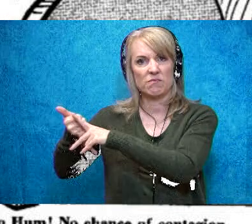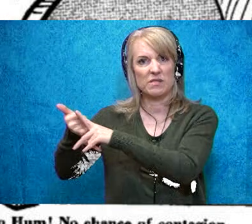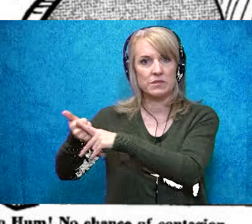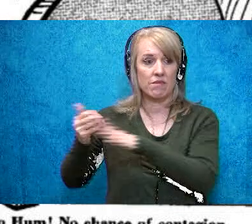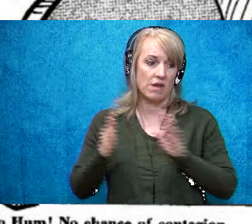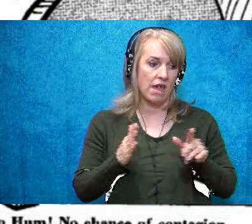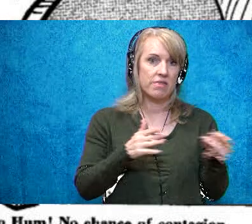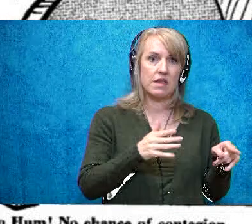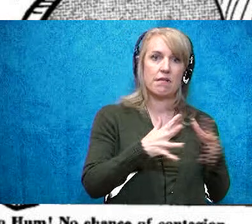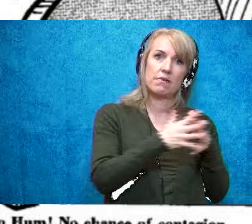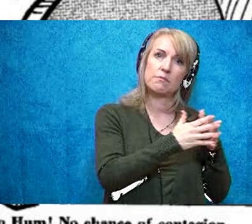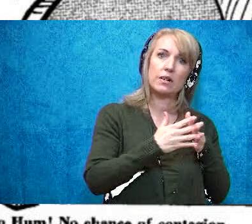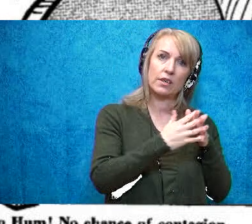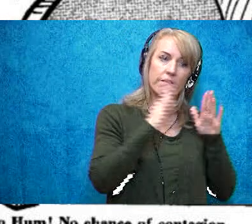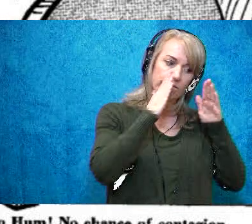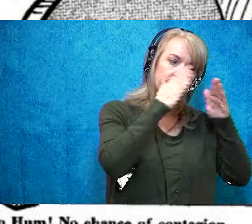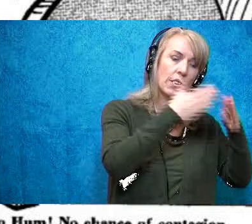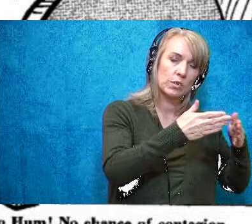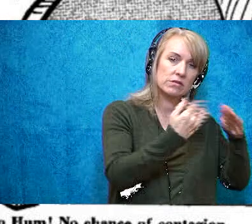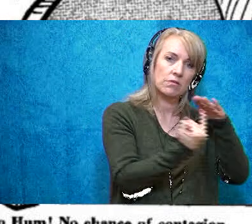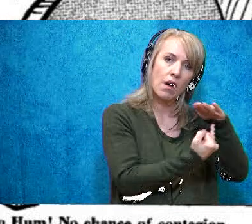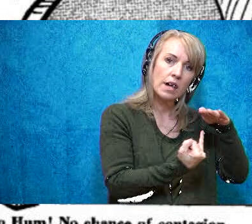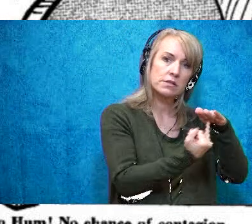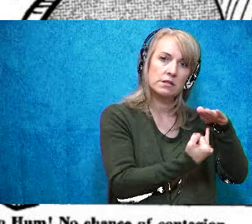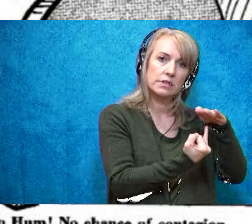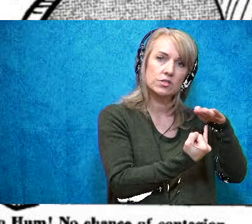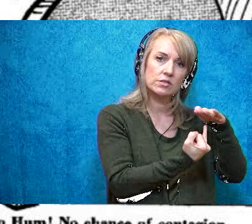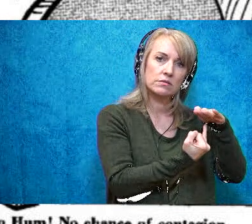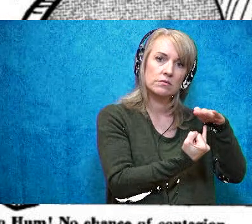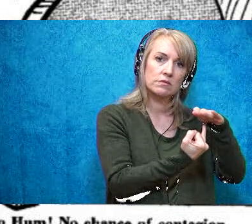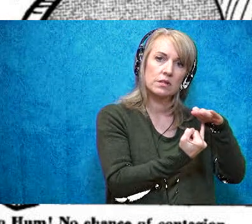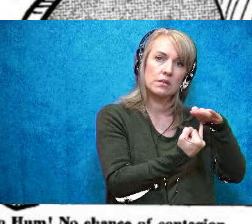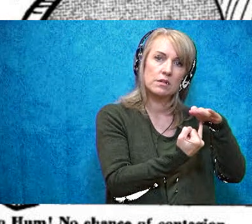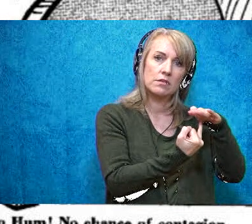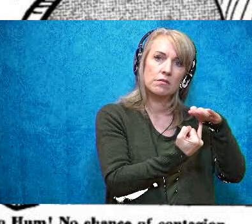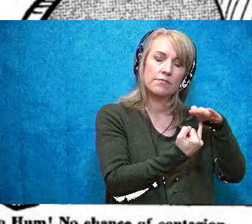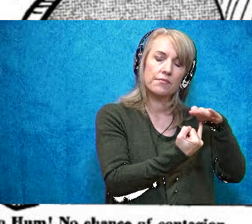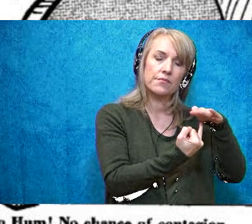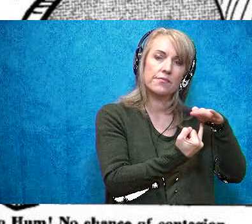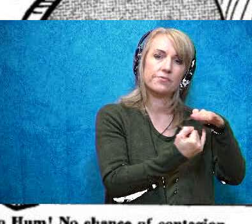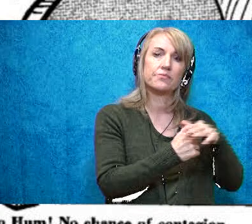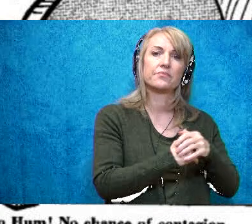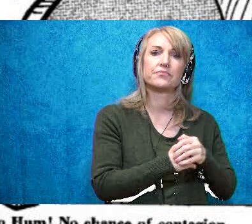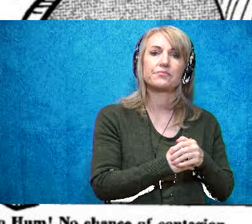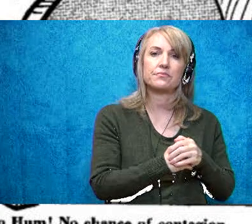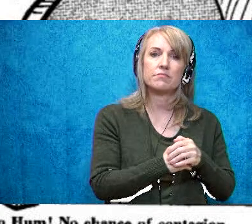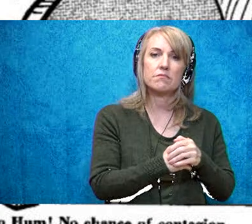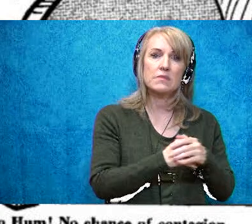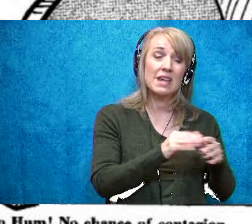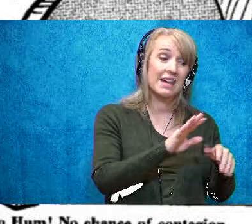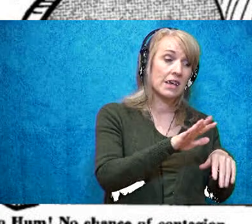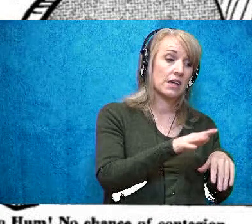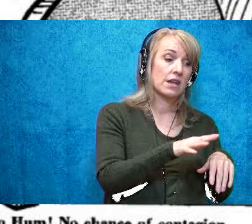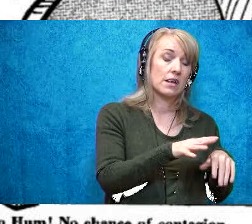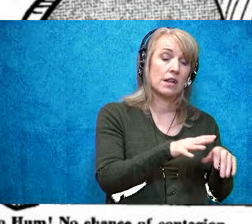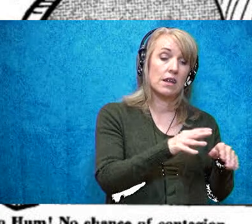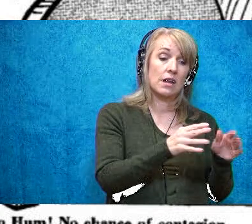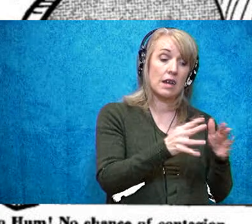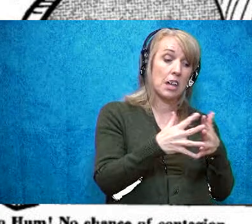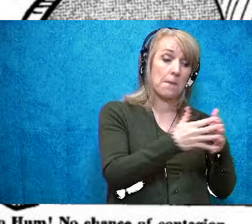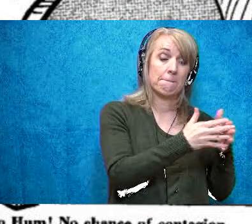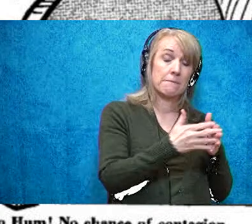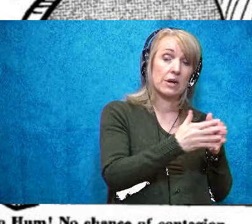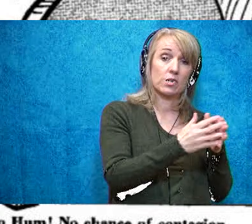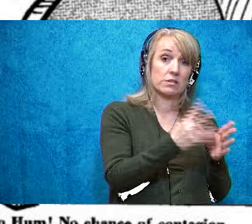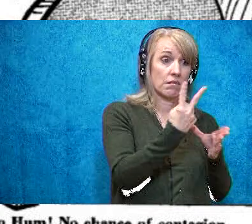of isolationism. Isolationism may have been most pronounced in the landlocked Midwest, but Americans of both